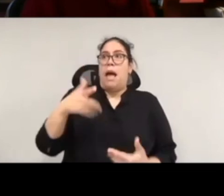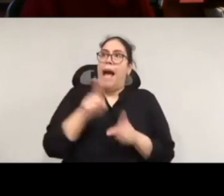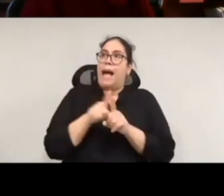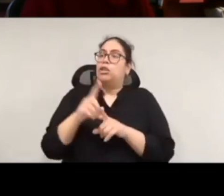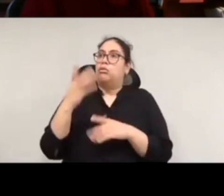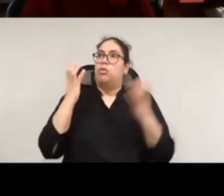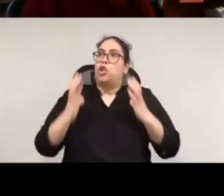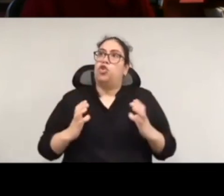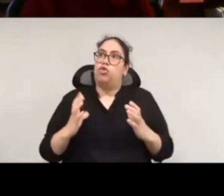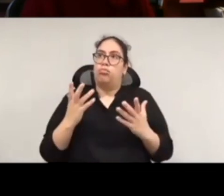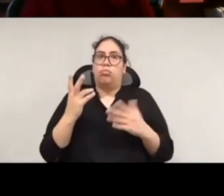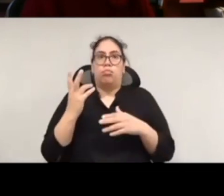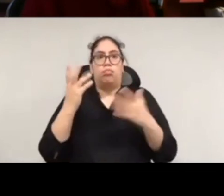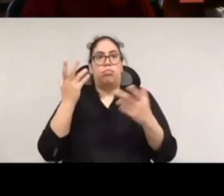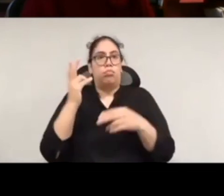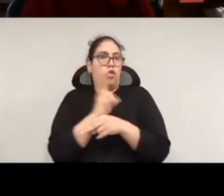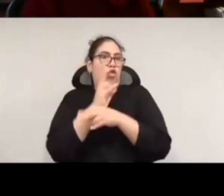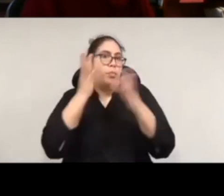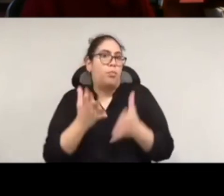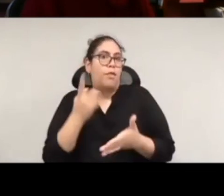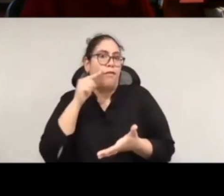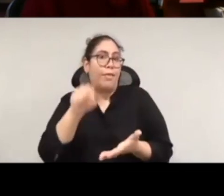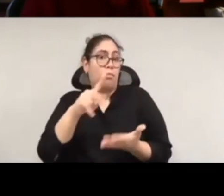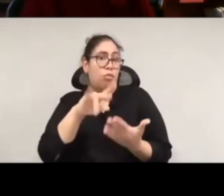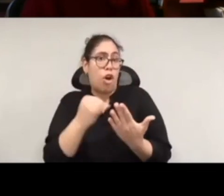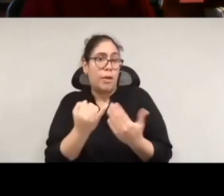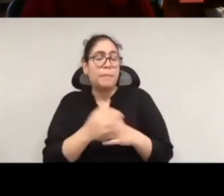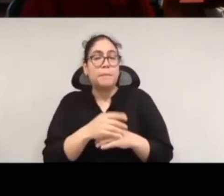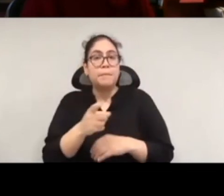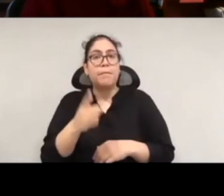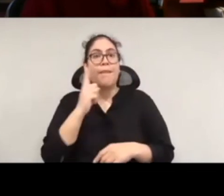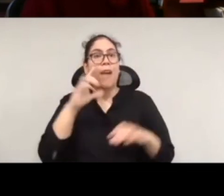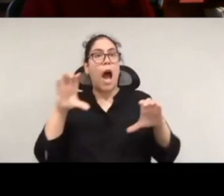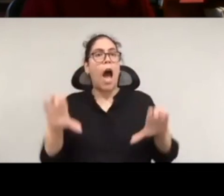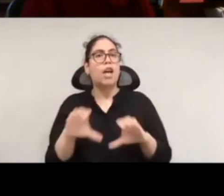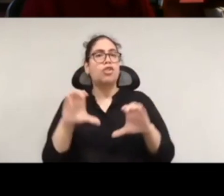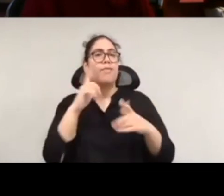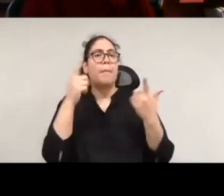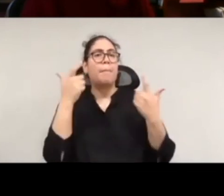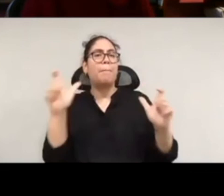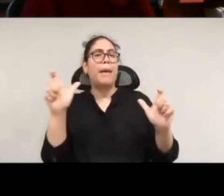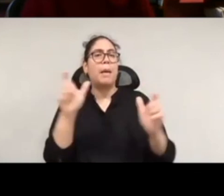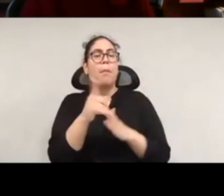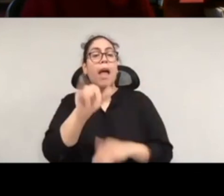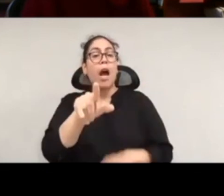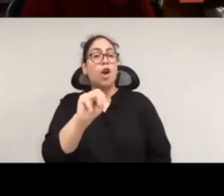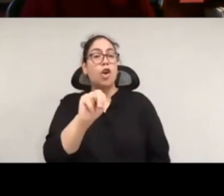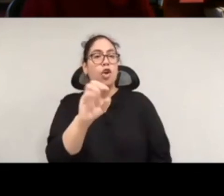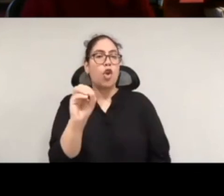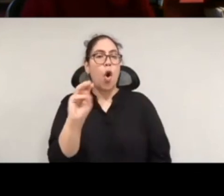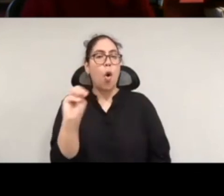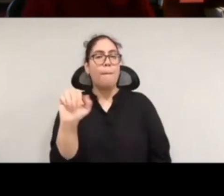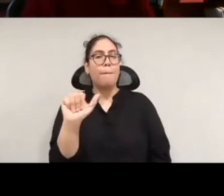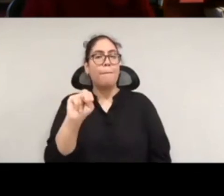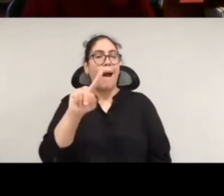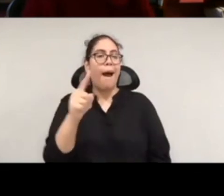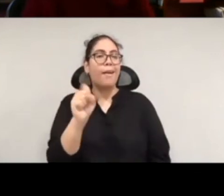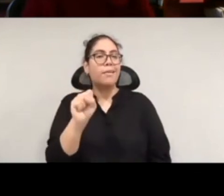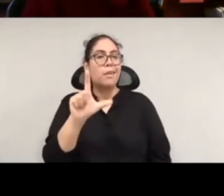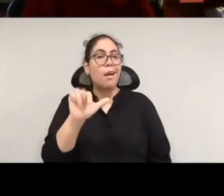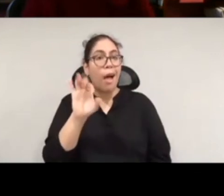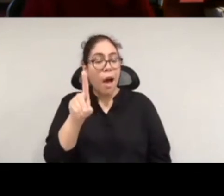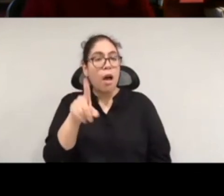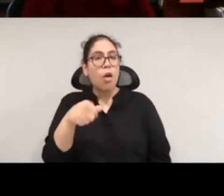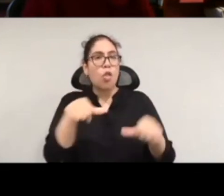so I think for the action, I think the big moments, like I know with No Man's Land, it was like the location of the gun